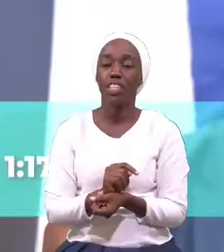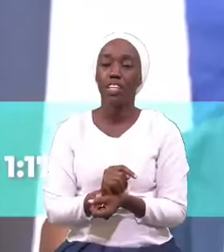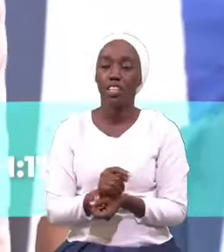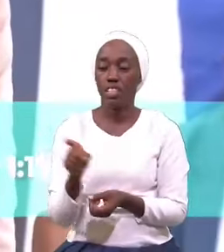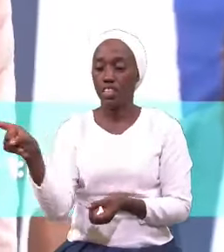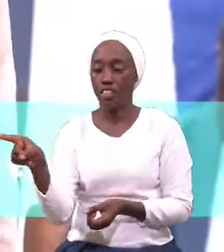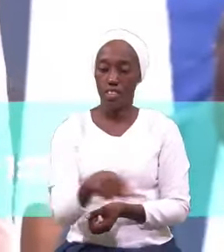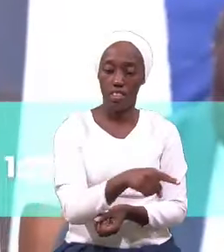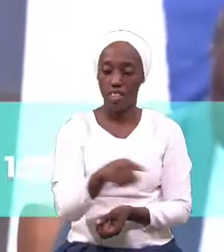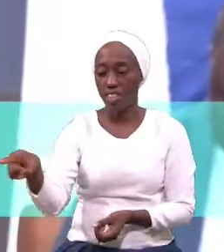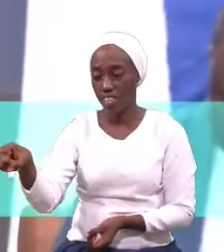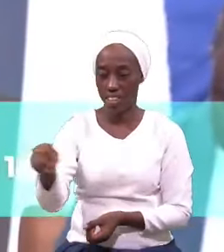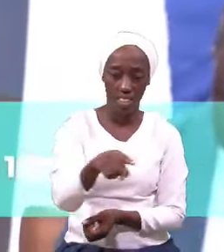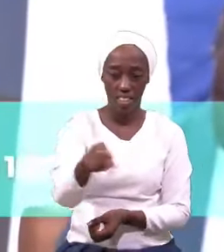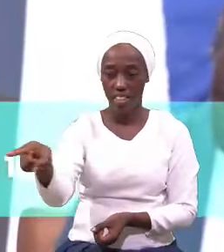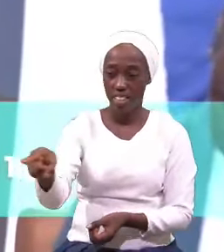Zigzag, zigzag.